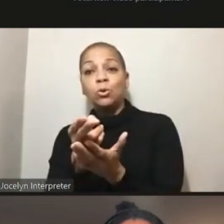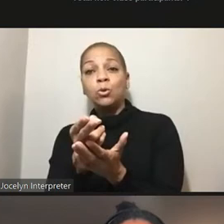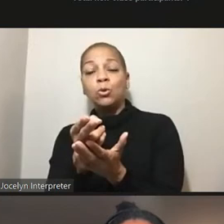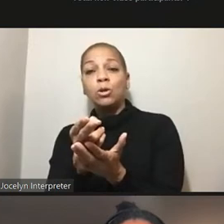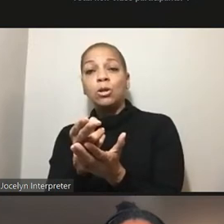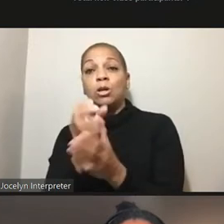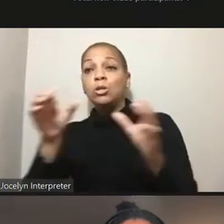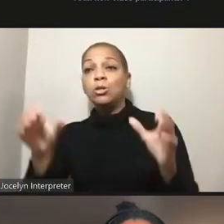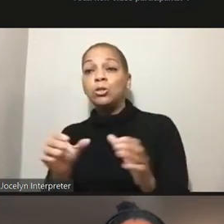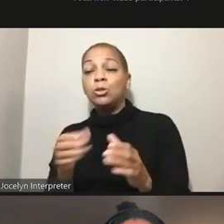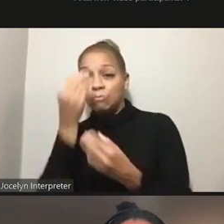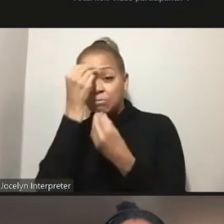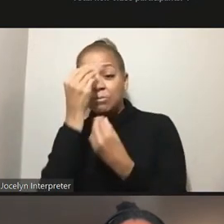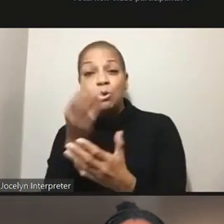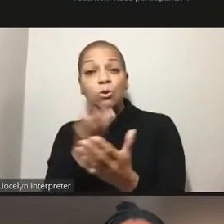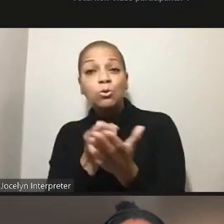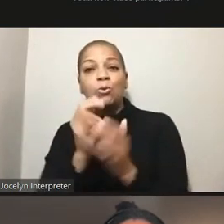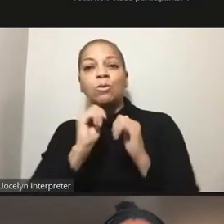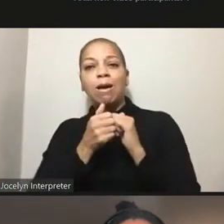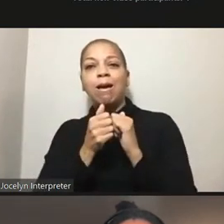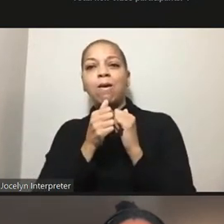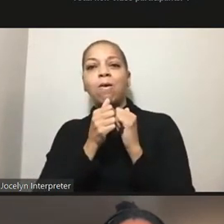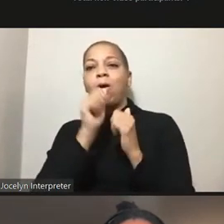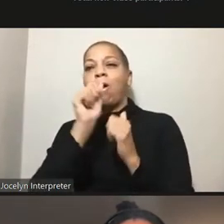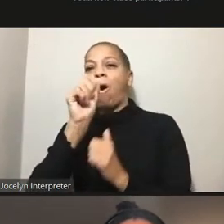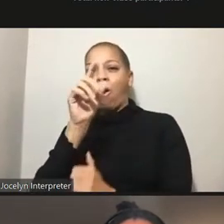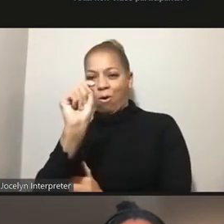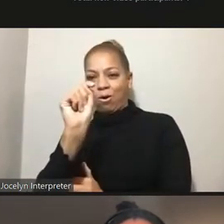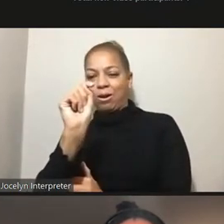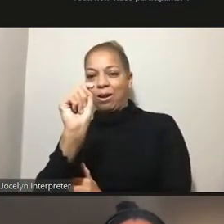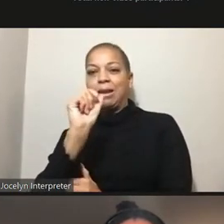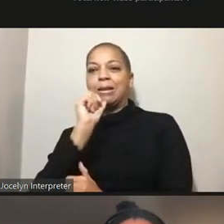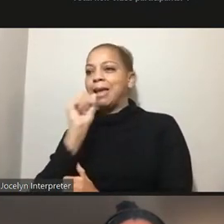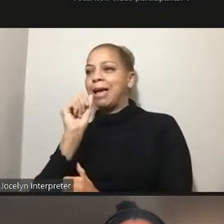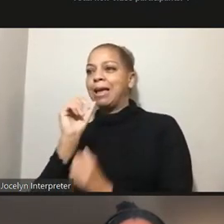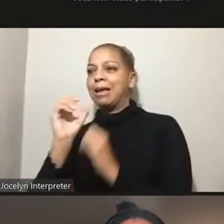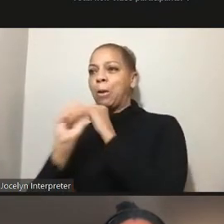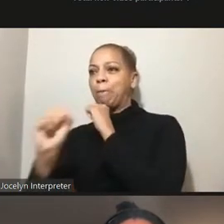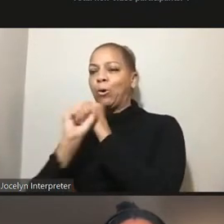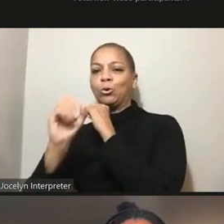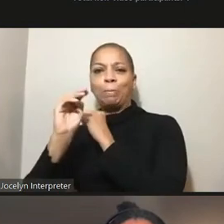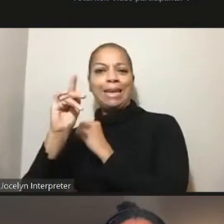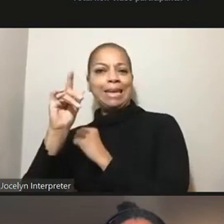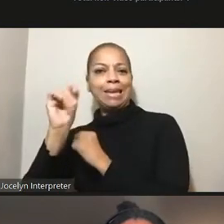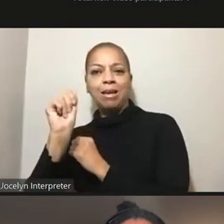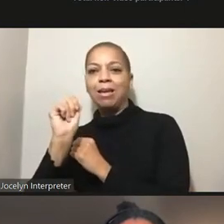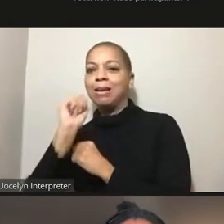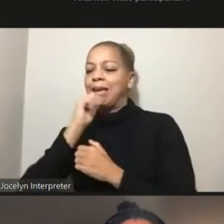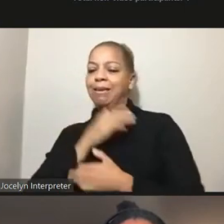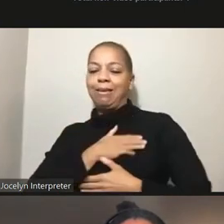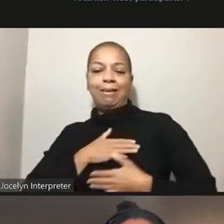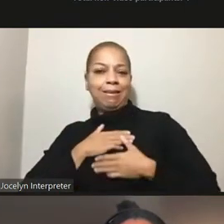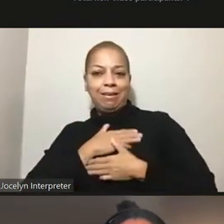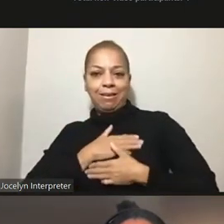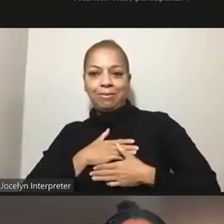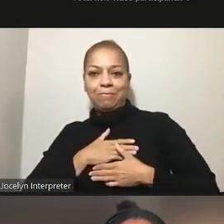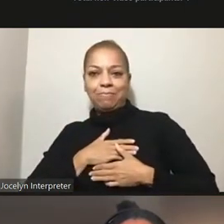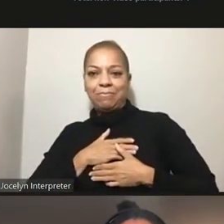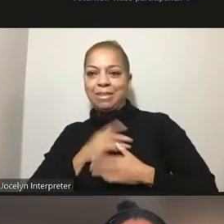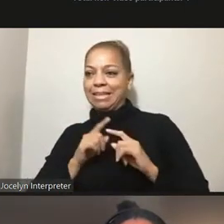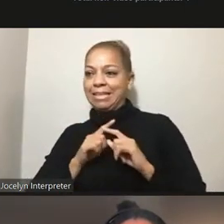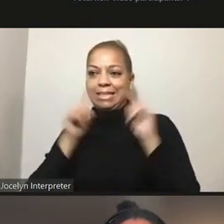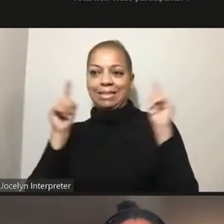art, not through media, okay? Not through commercials, not through entertainment, right? Which is a whole different